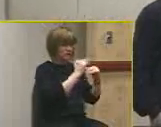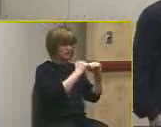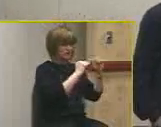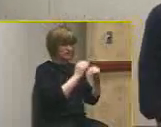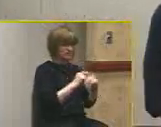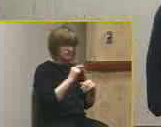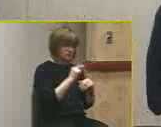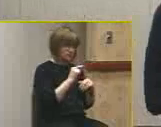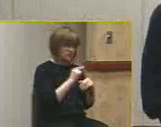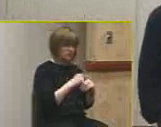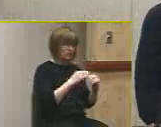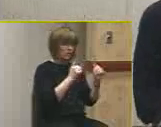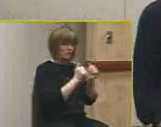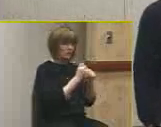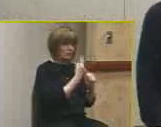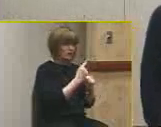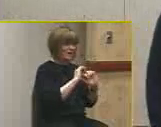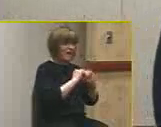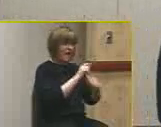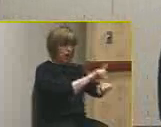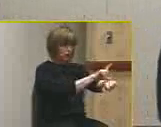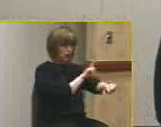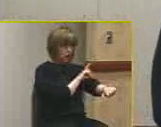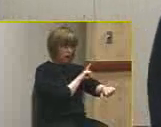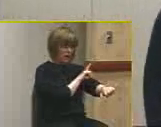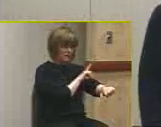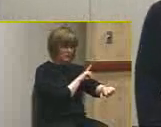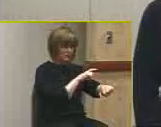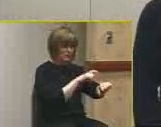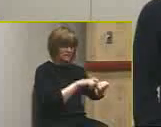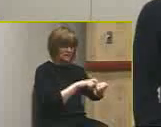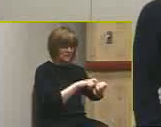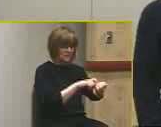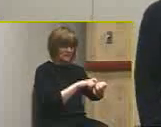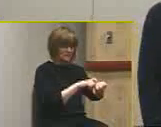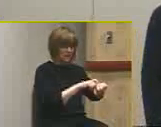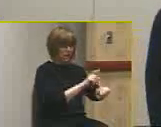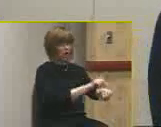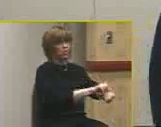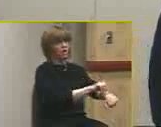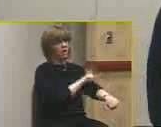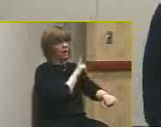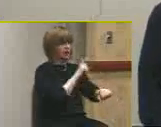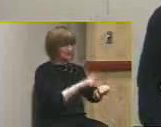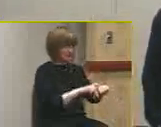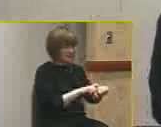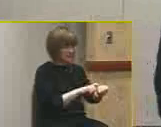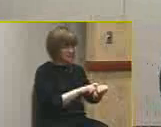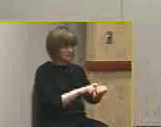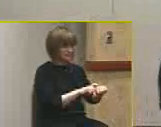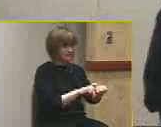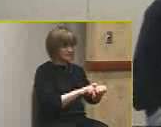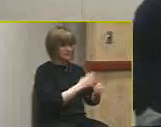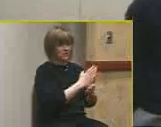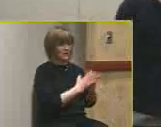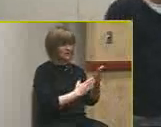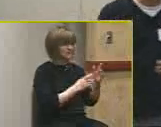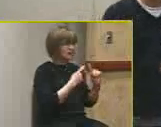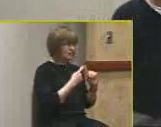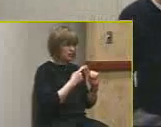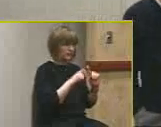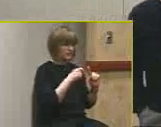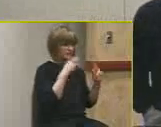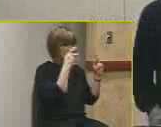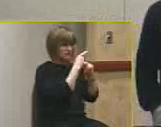at a time with 1, how long will this take? A long time. So at some point, we're going to have to